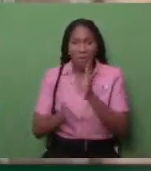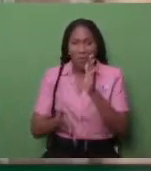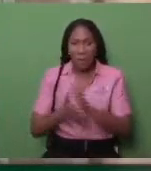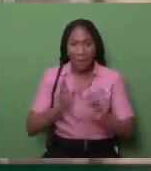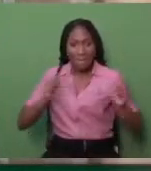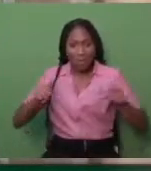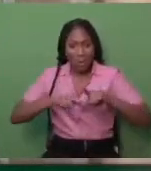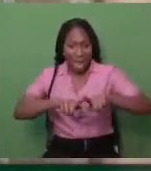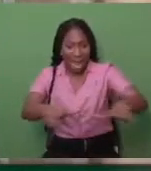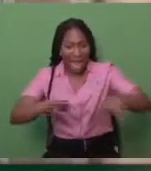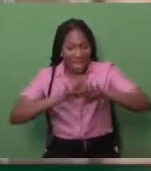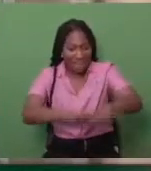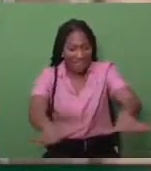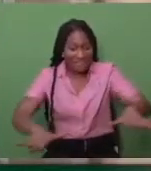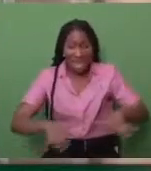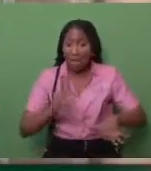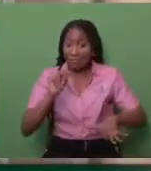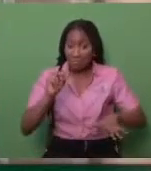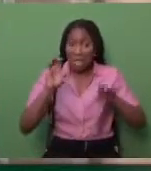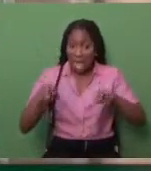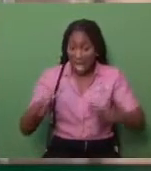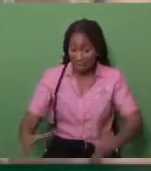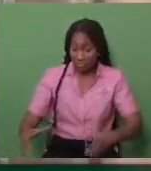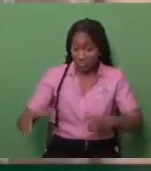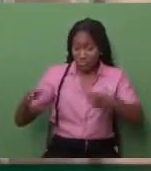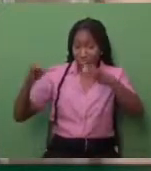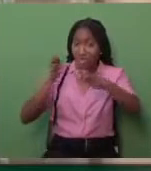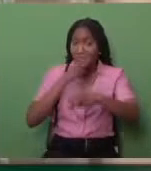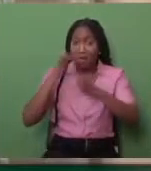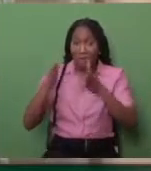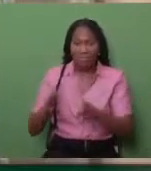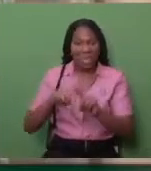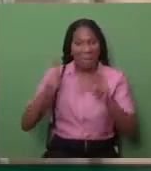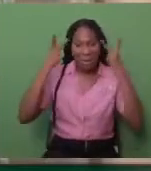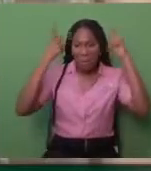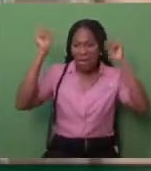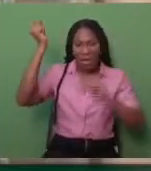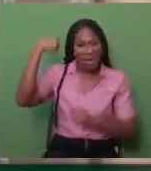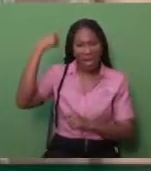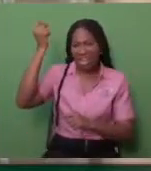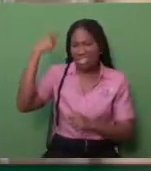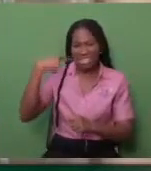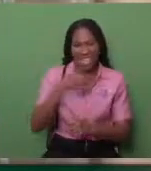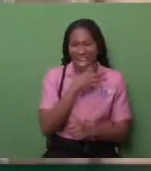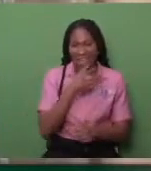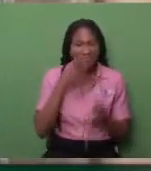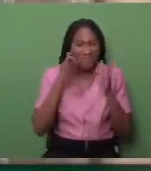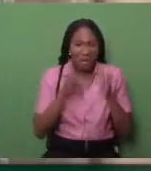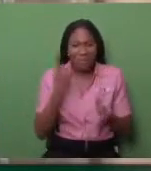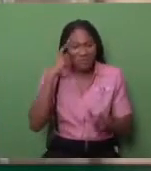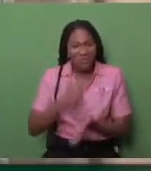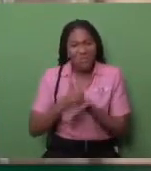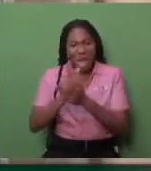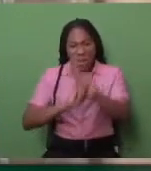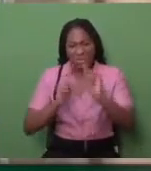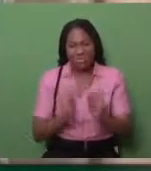no understanding of agriculture, the importance of food security for the people of Trinidad and Tobago.